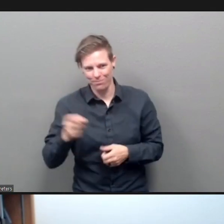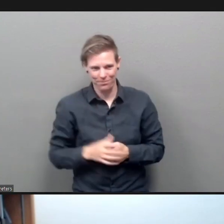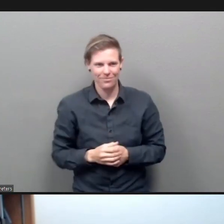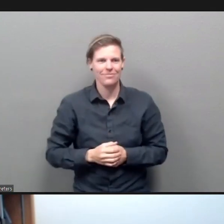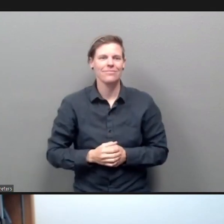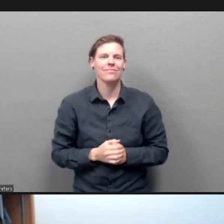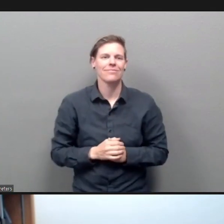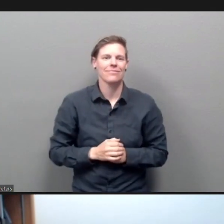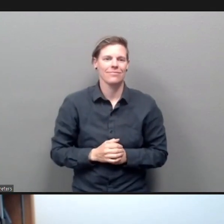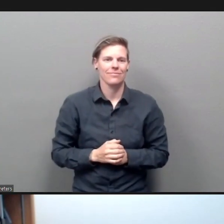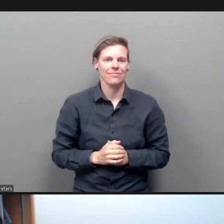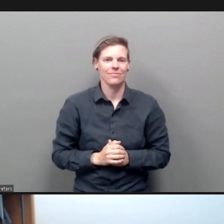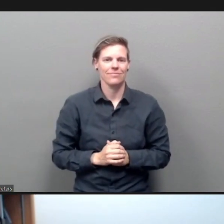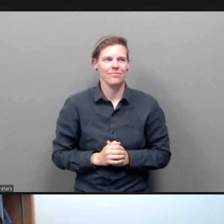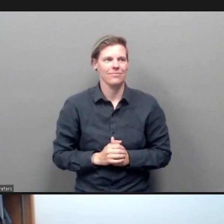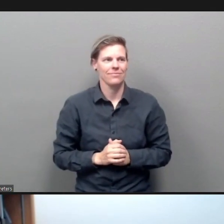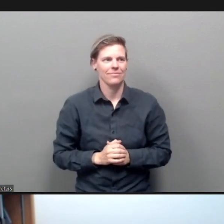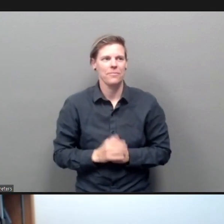Great, thank you.